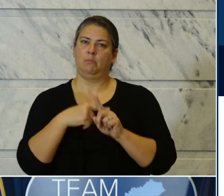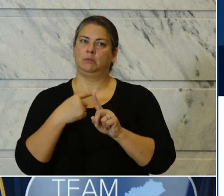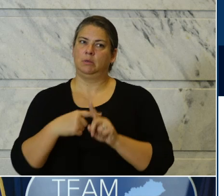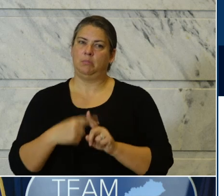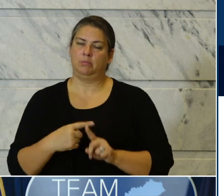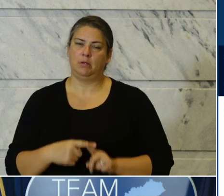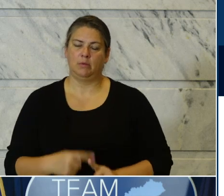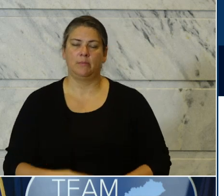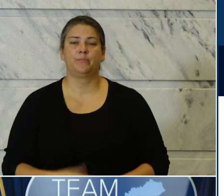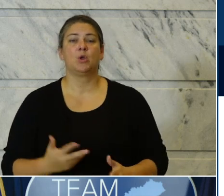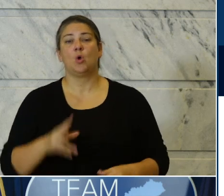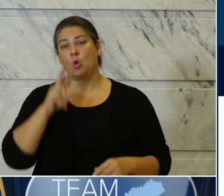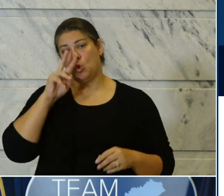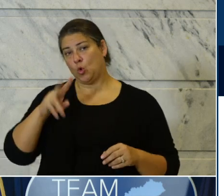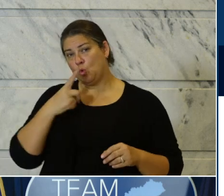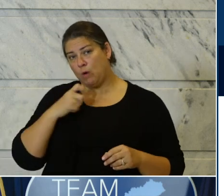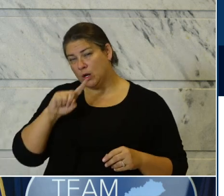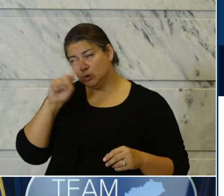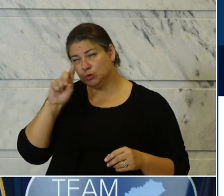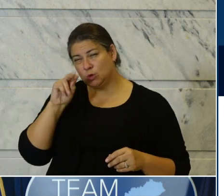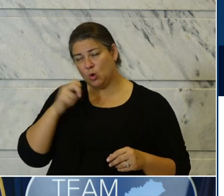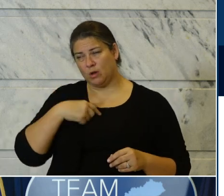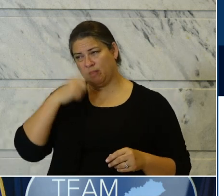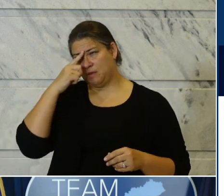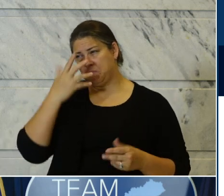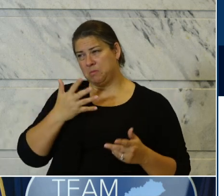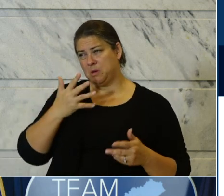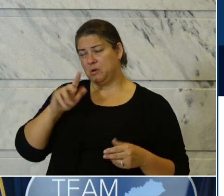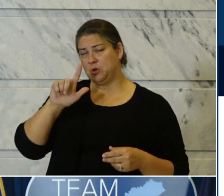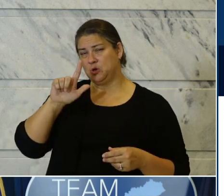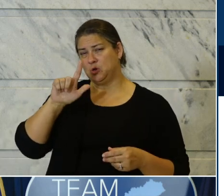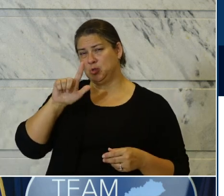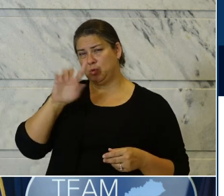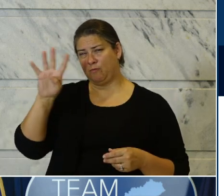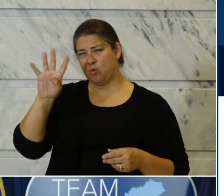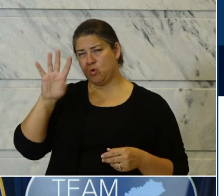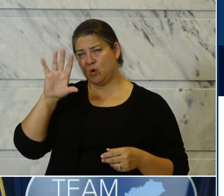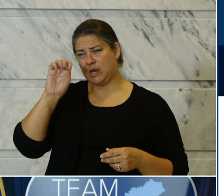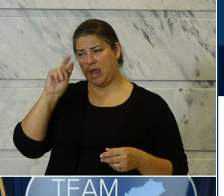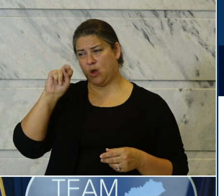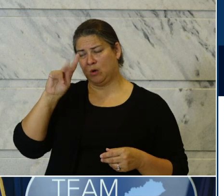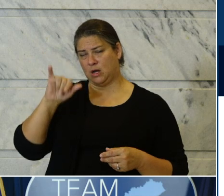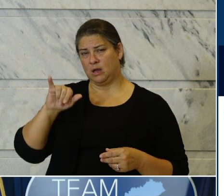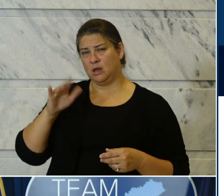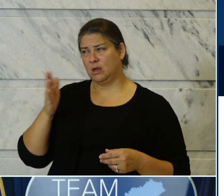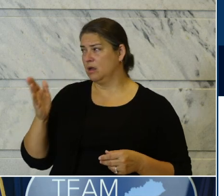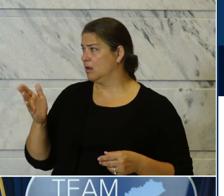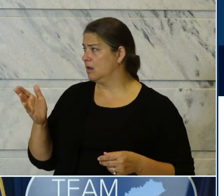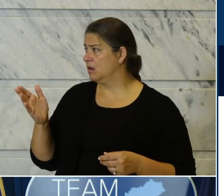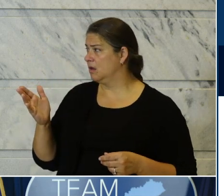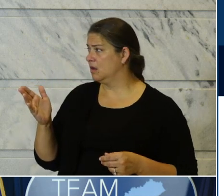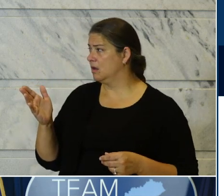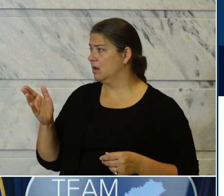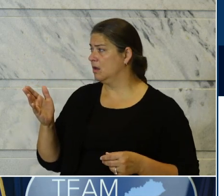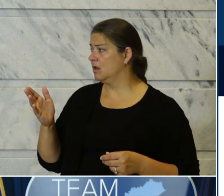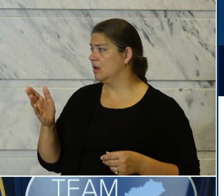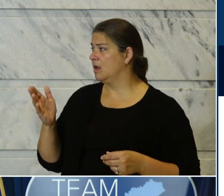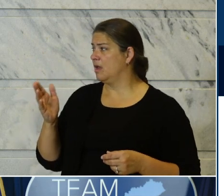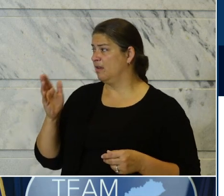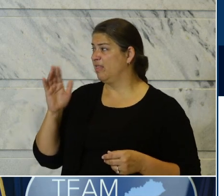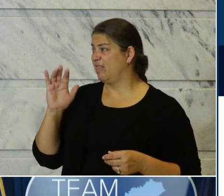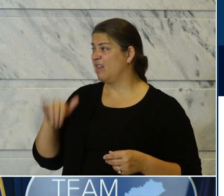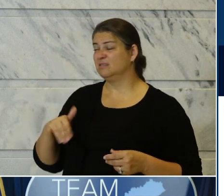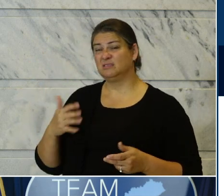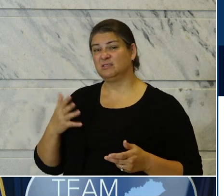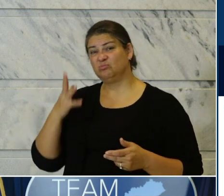So we look at the red zone, and I think we have about 24 counties that are on here. And that lines up pretty